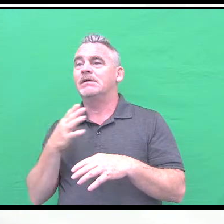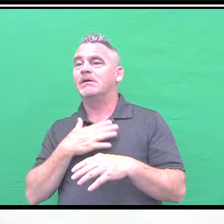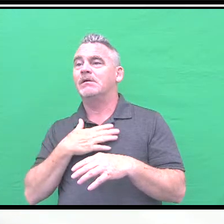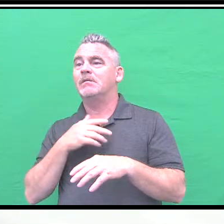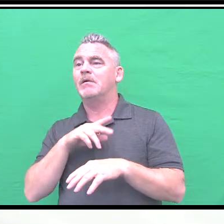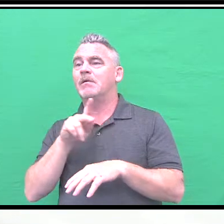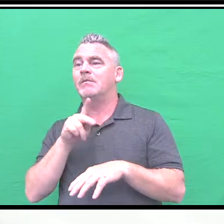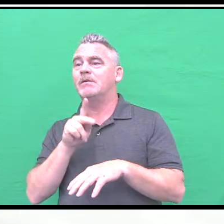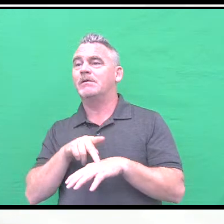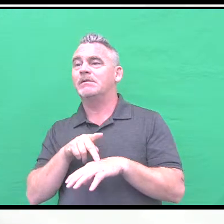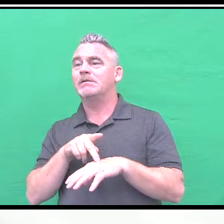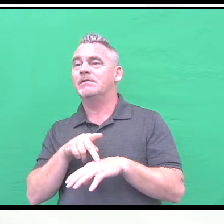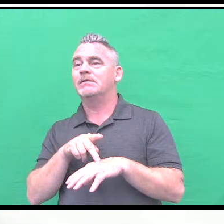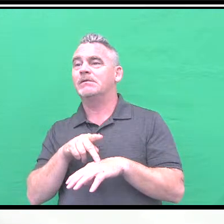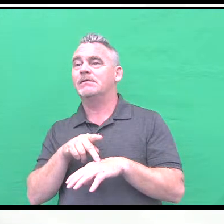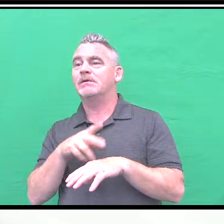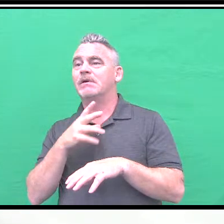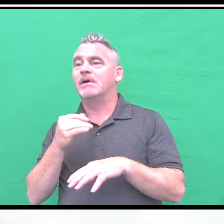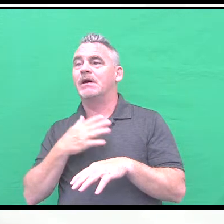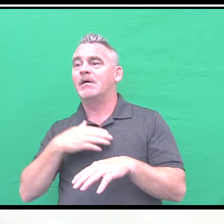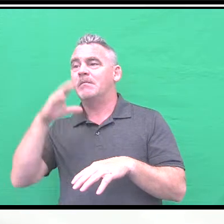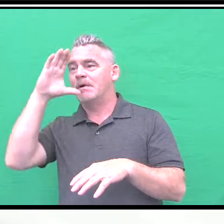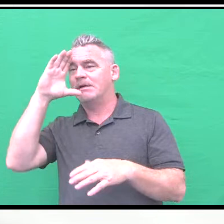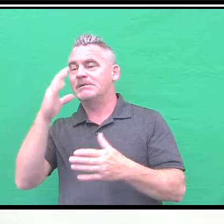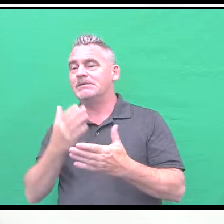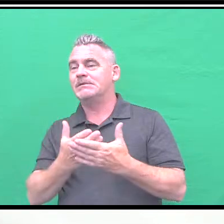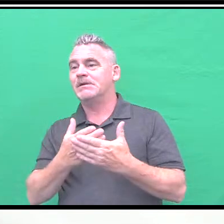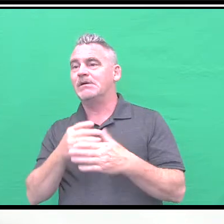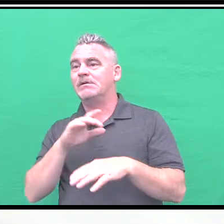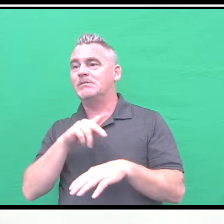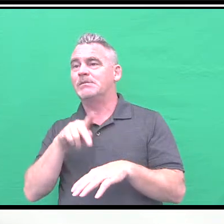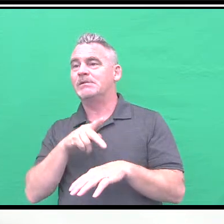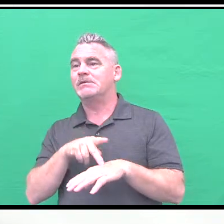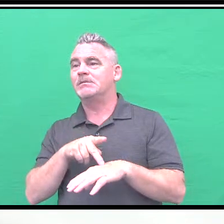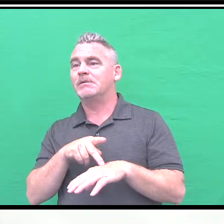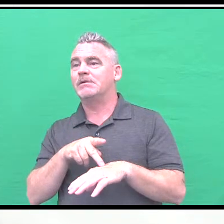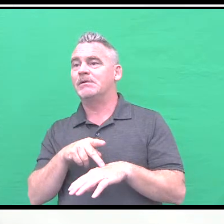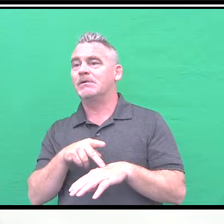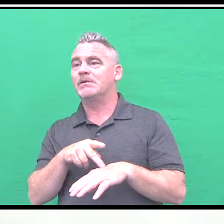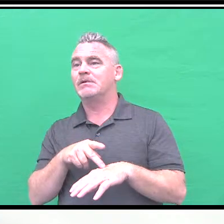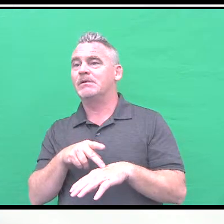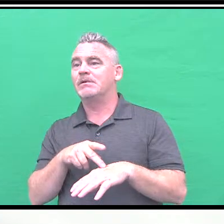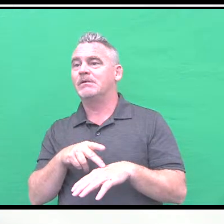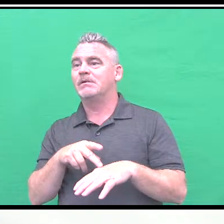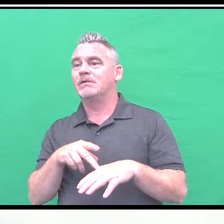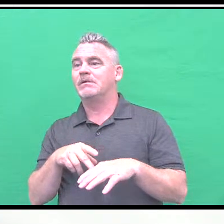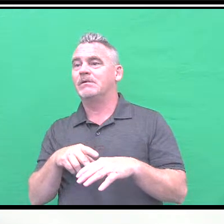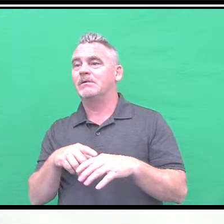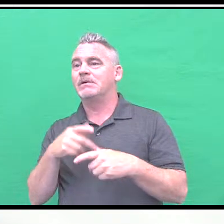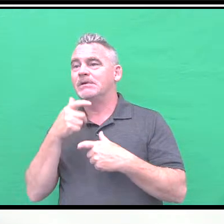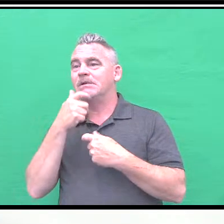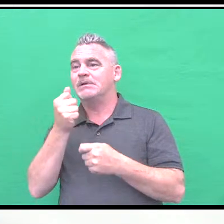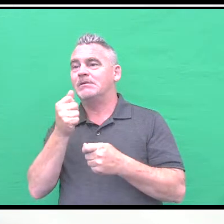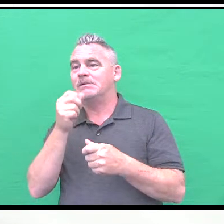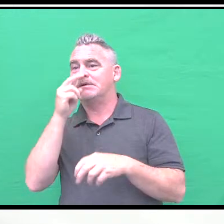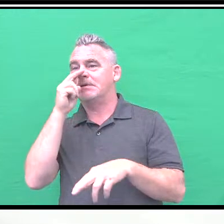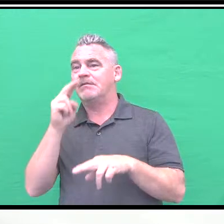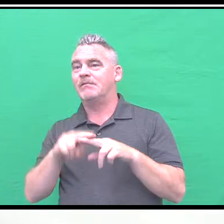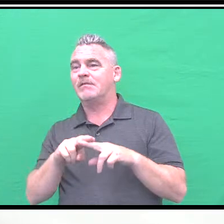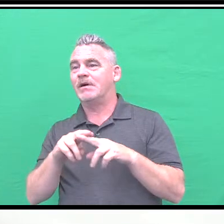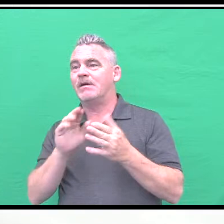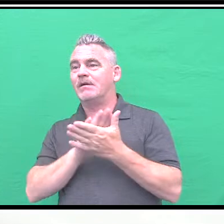And you were my son's principal. And it was just this really interesting, fun, nice